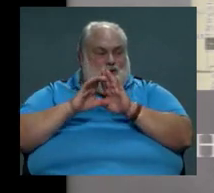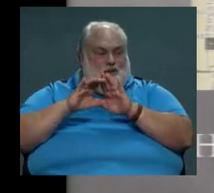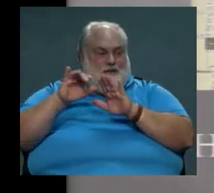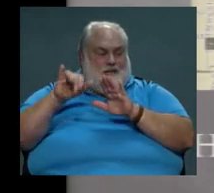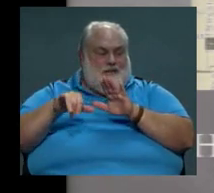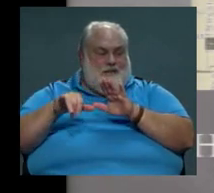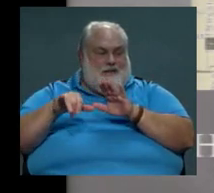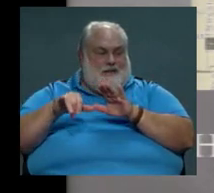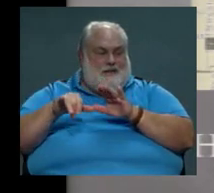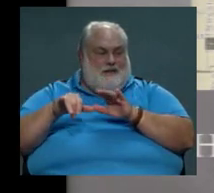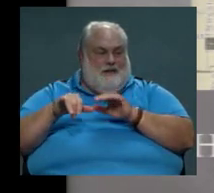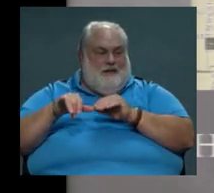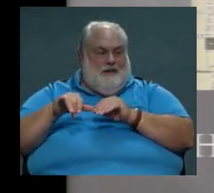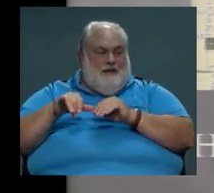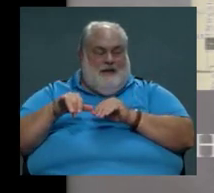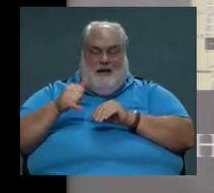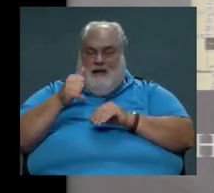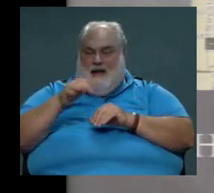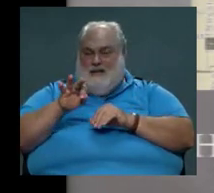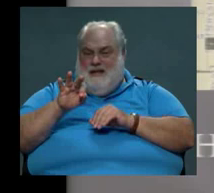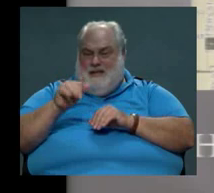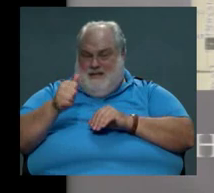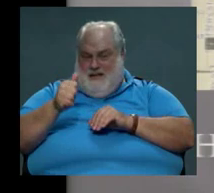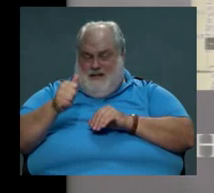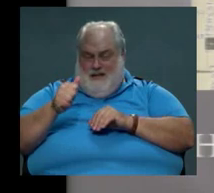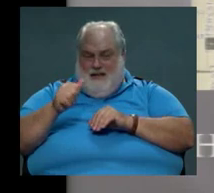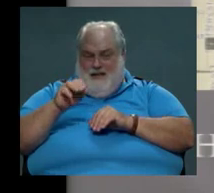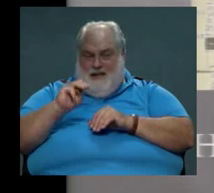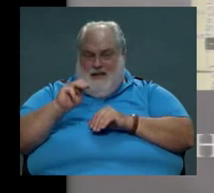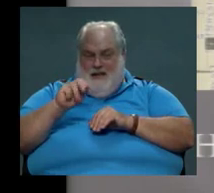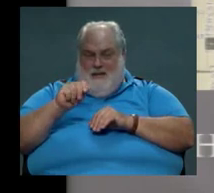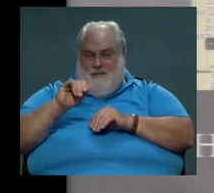is in 1910